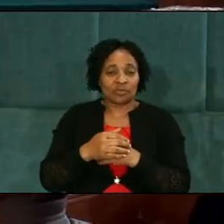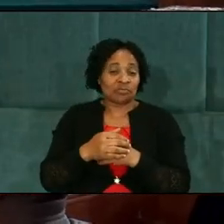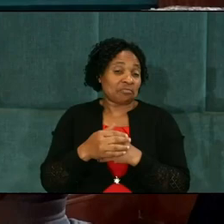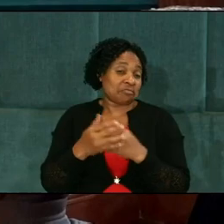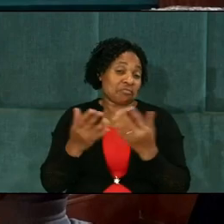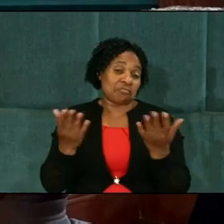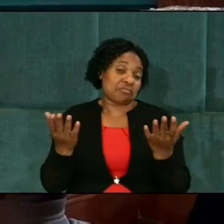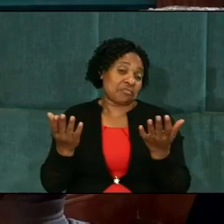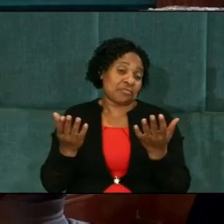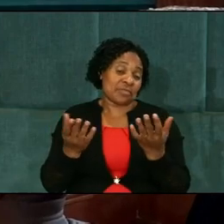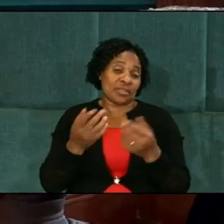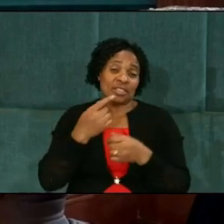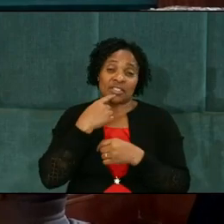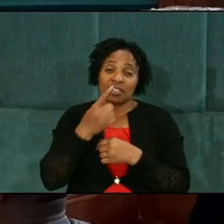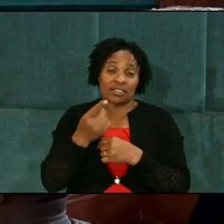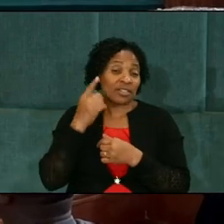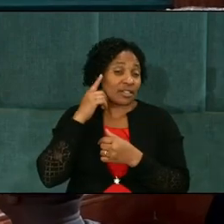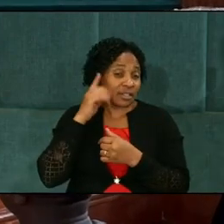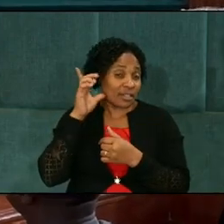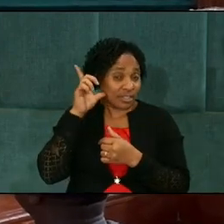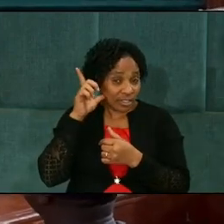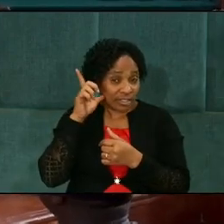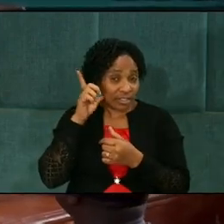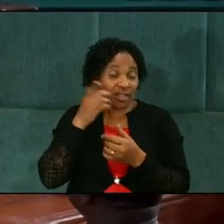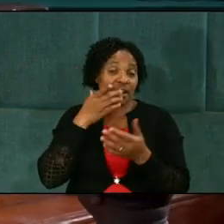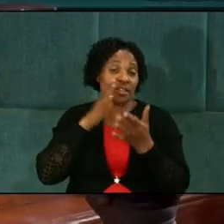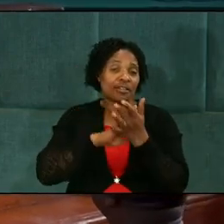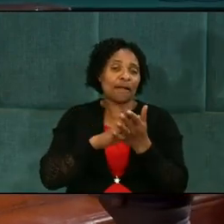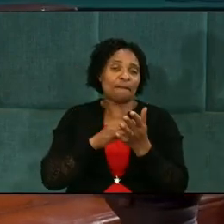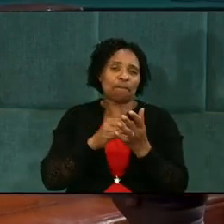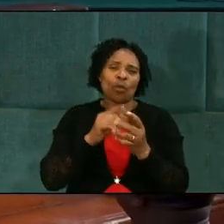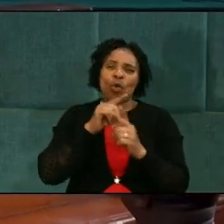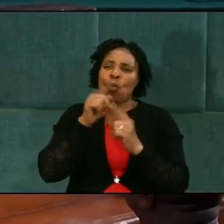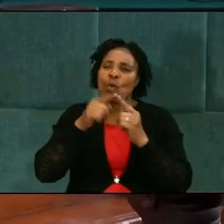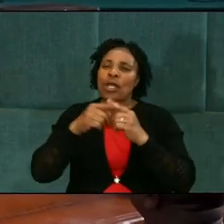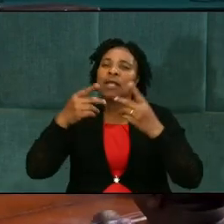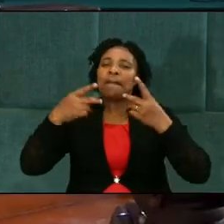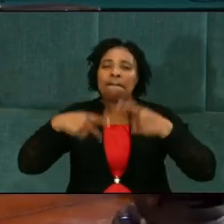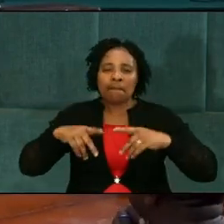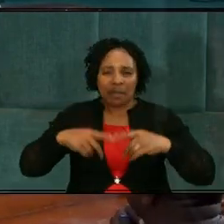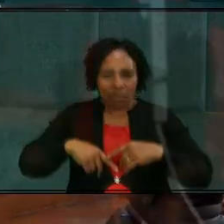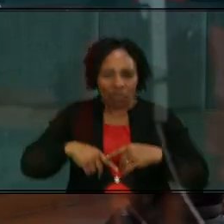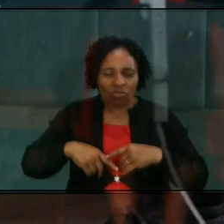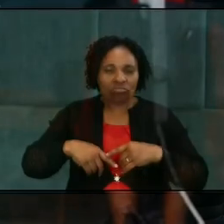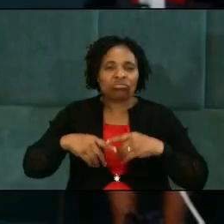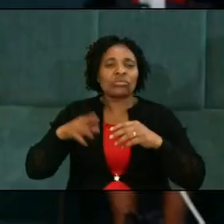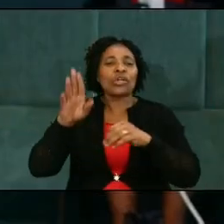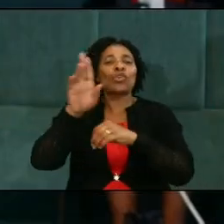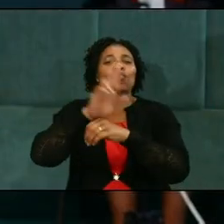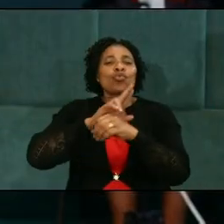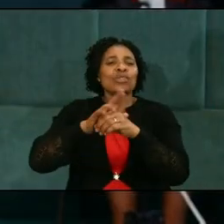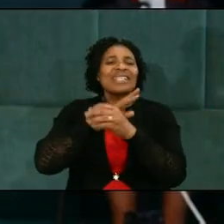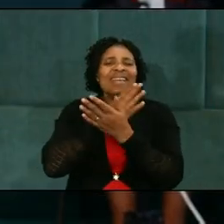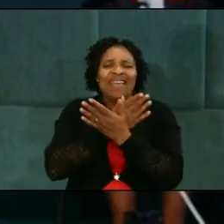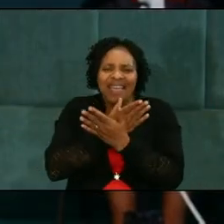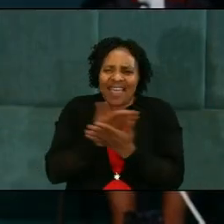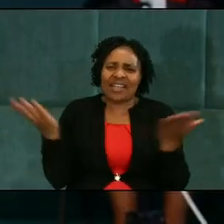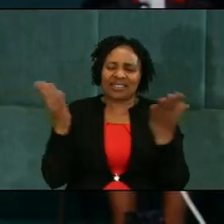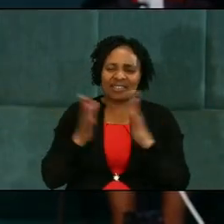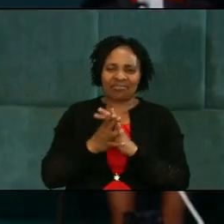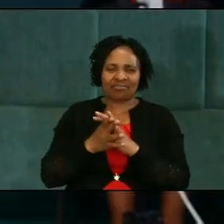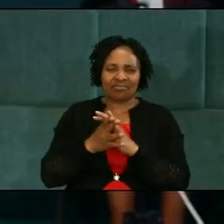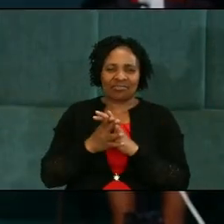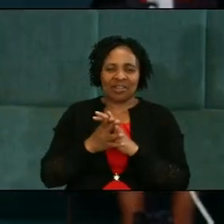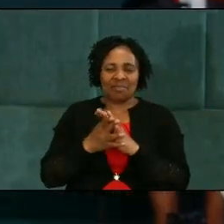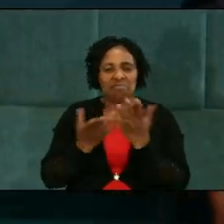Oh, you still don't get it. Let me help you. When people are consuming anything, right,